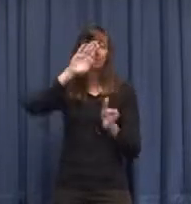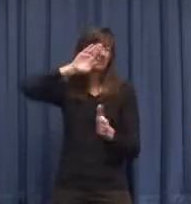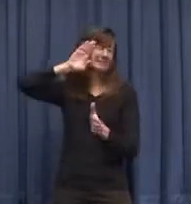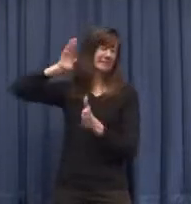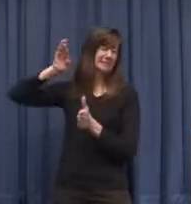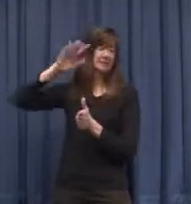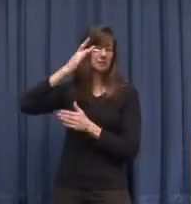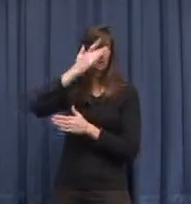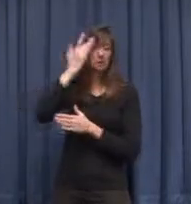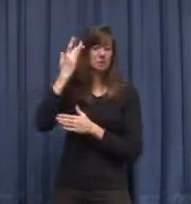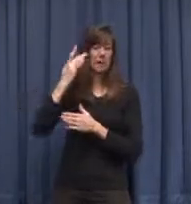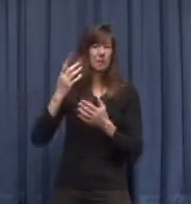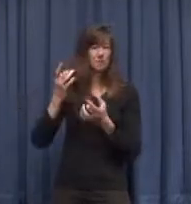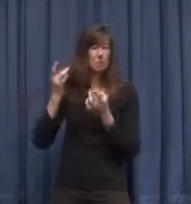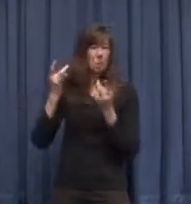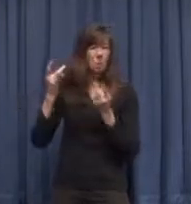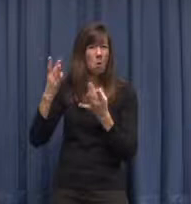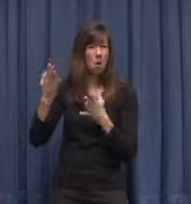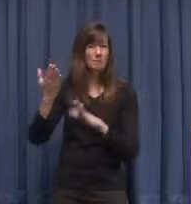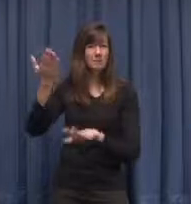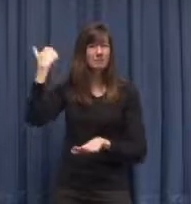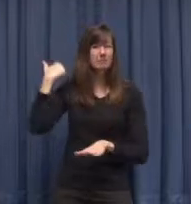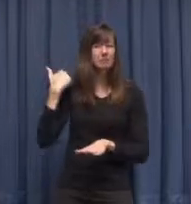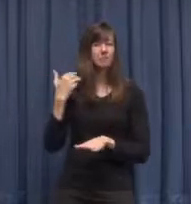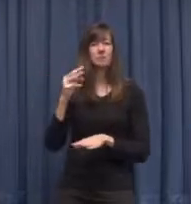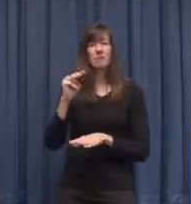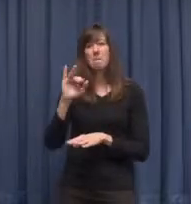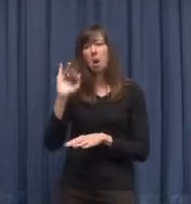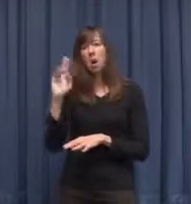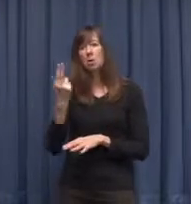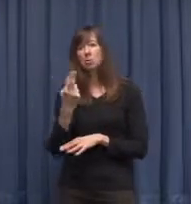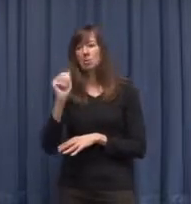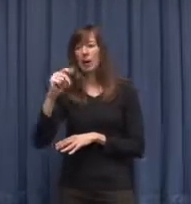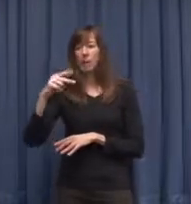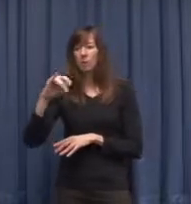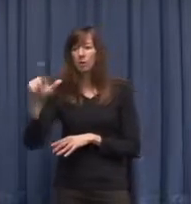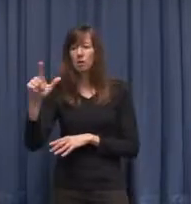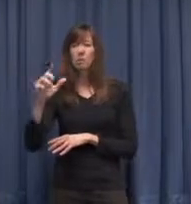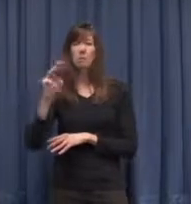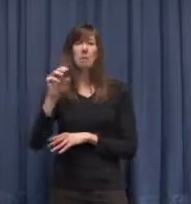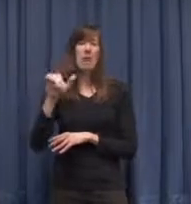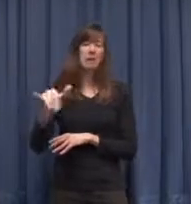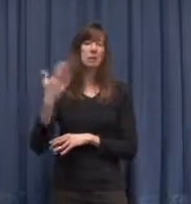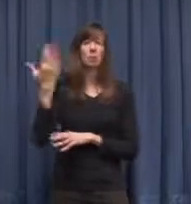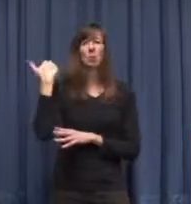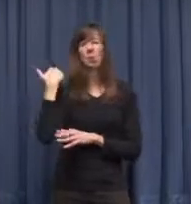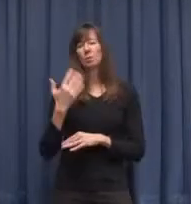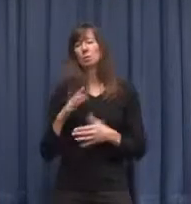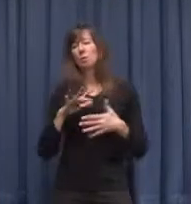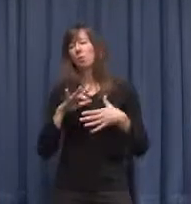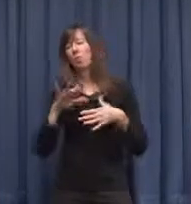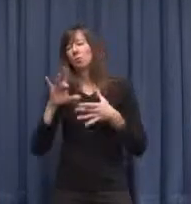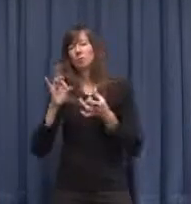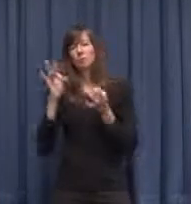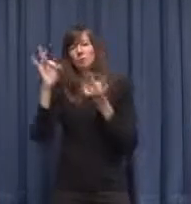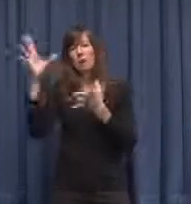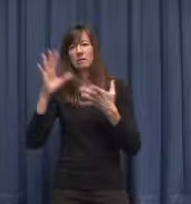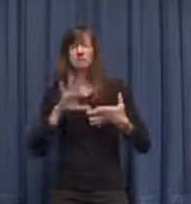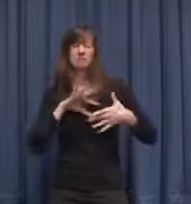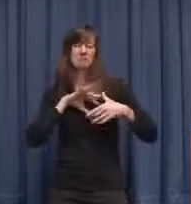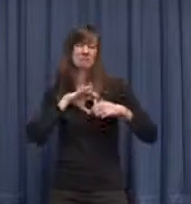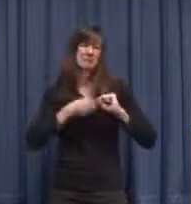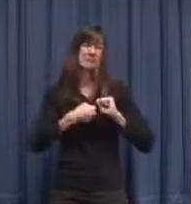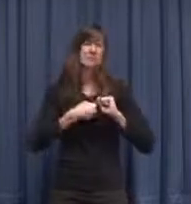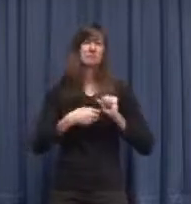how tragic and really deadly and heartbreaking things were. And so that